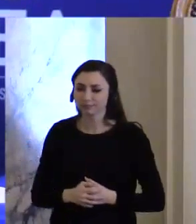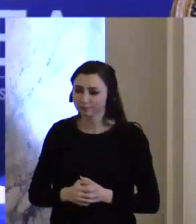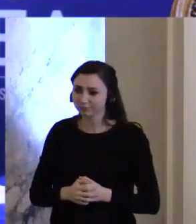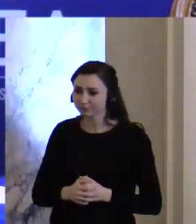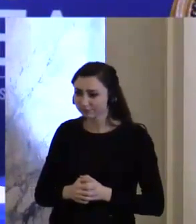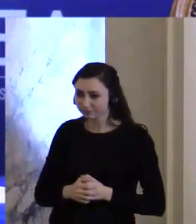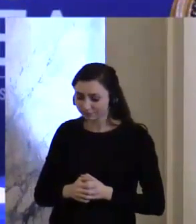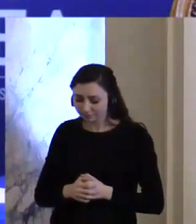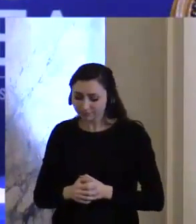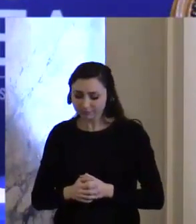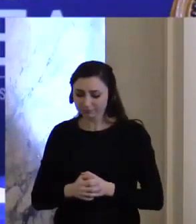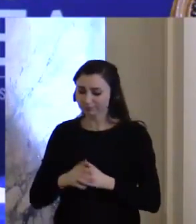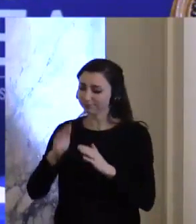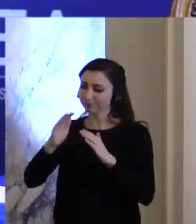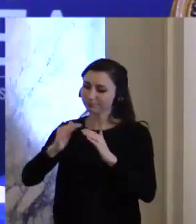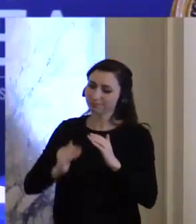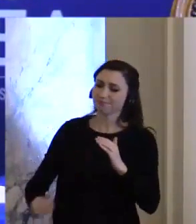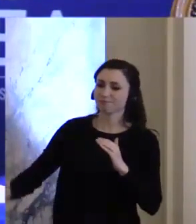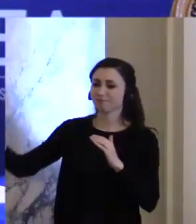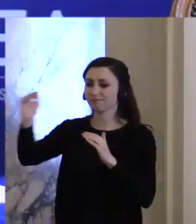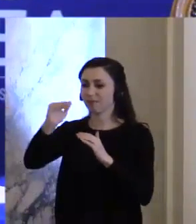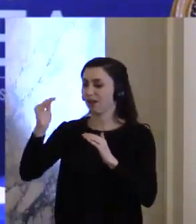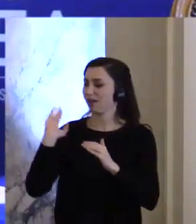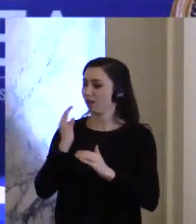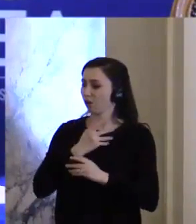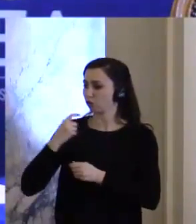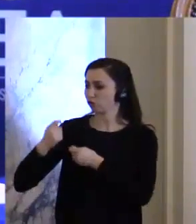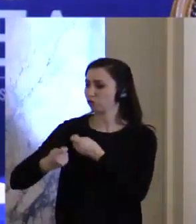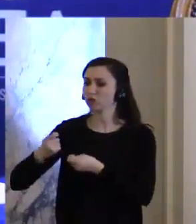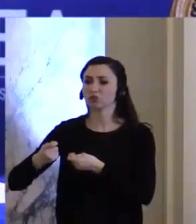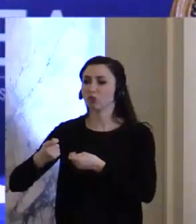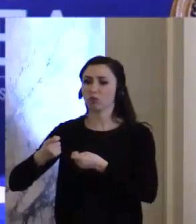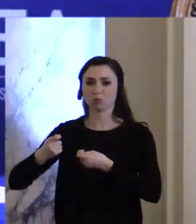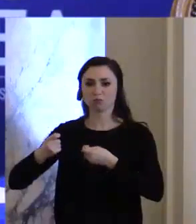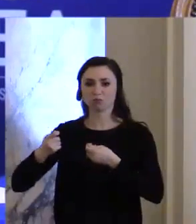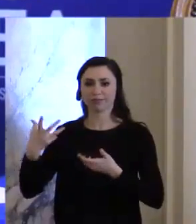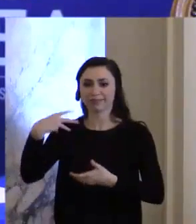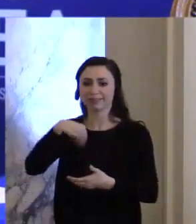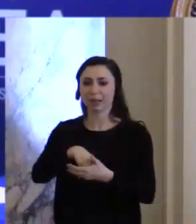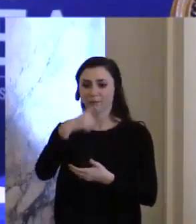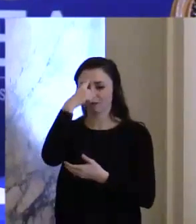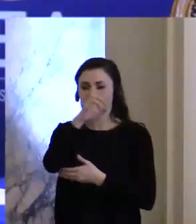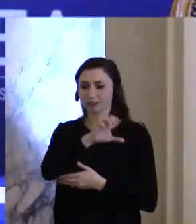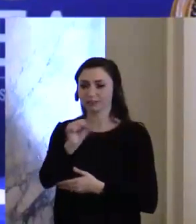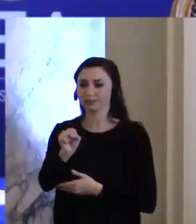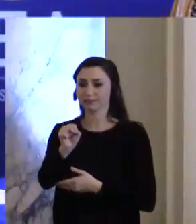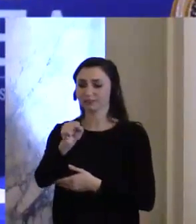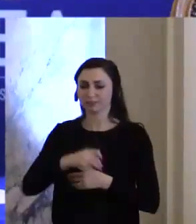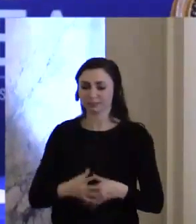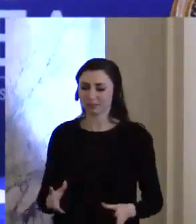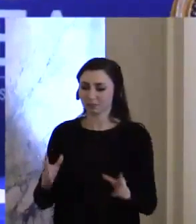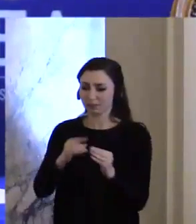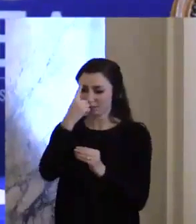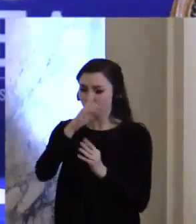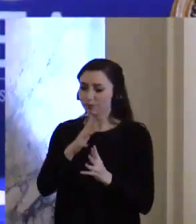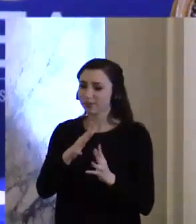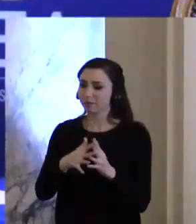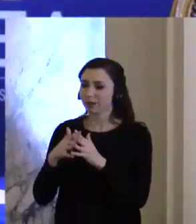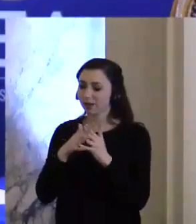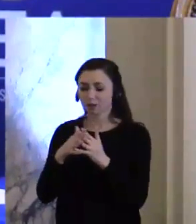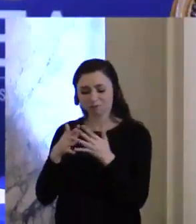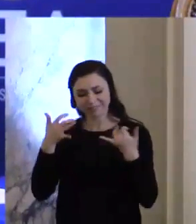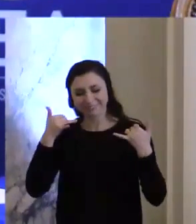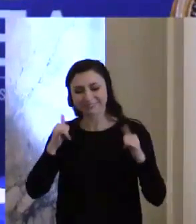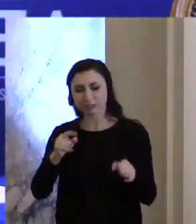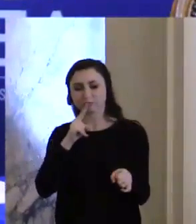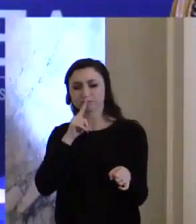our traditional engagements in the context of the General Assemblies and the summits of the Americas, whilst remaining